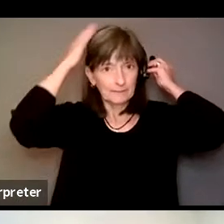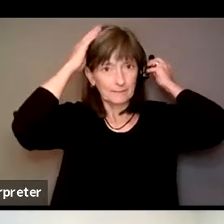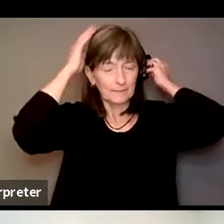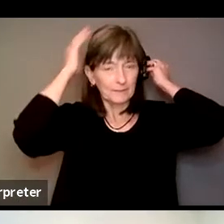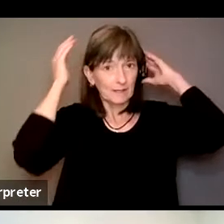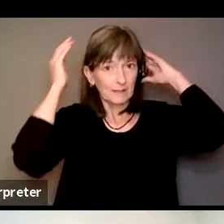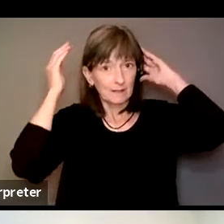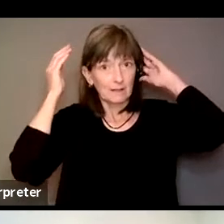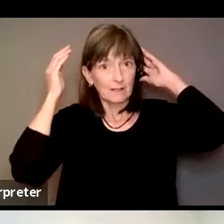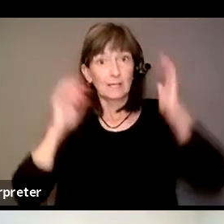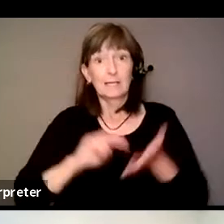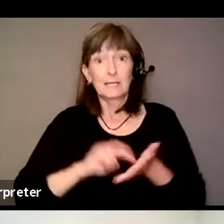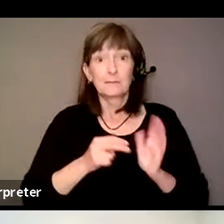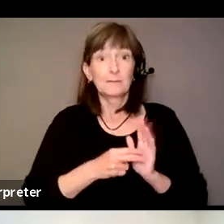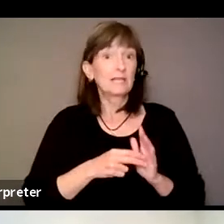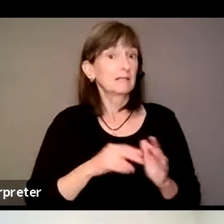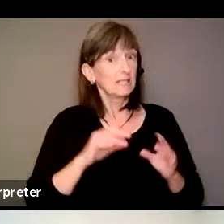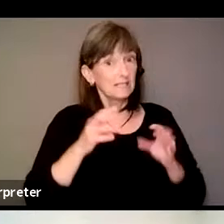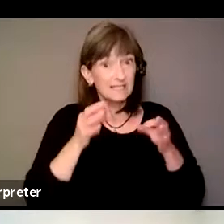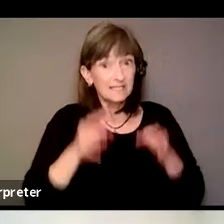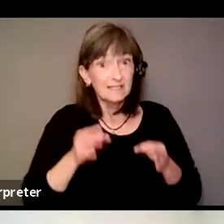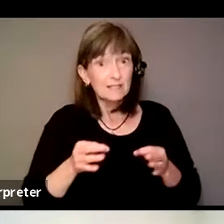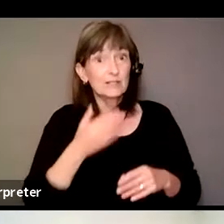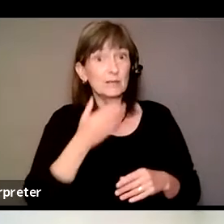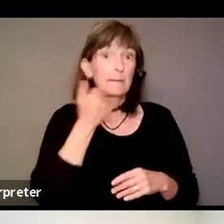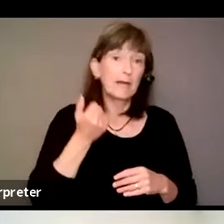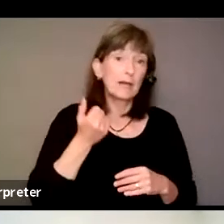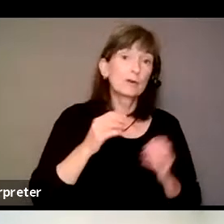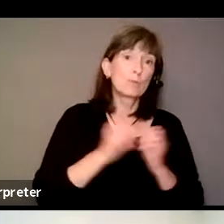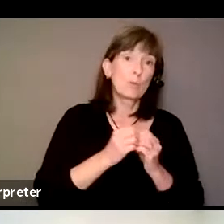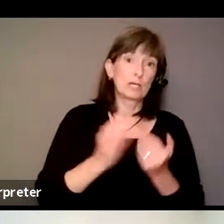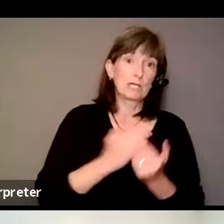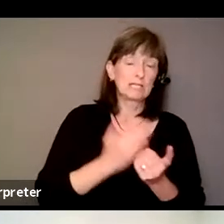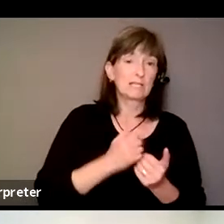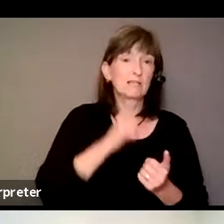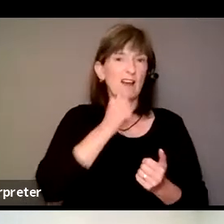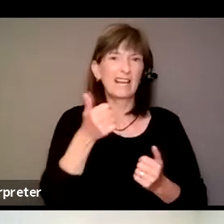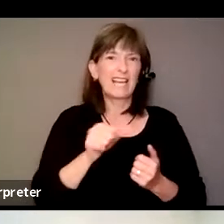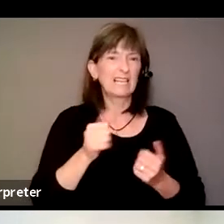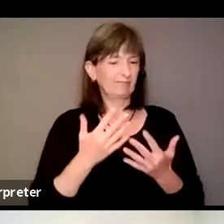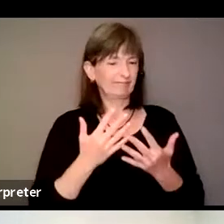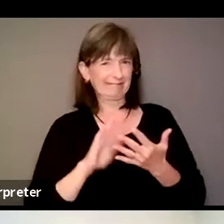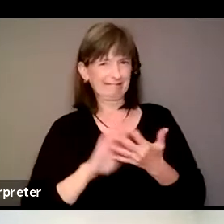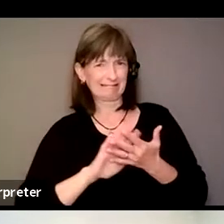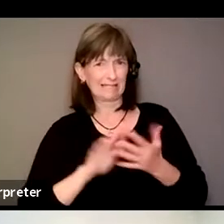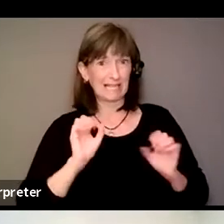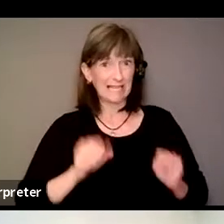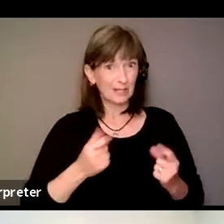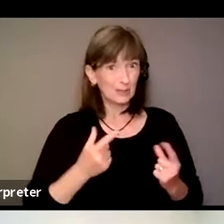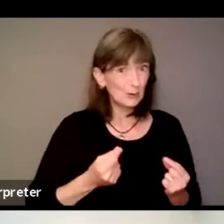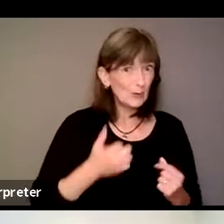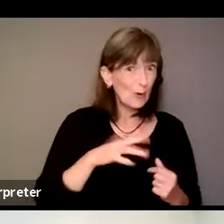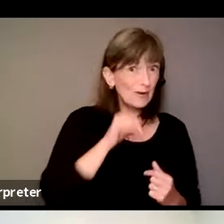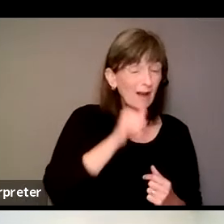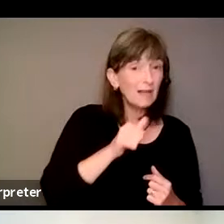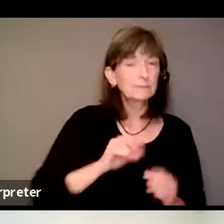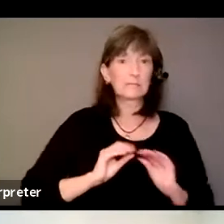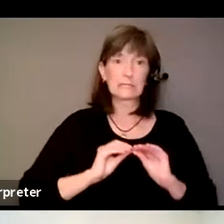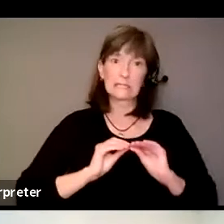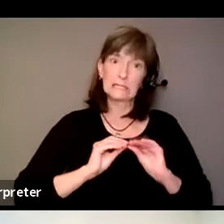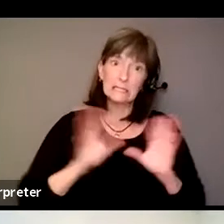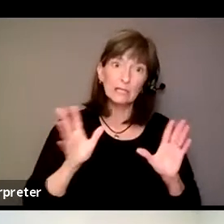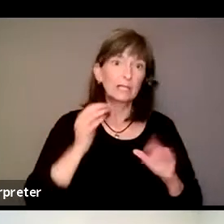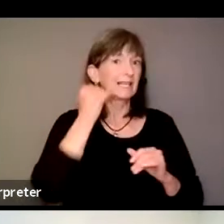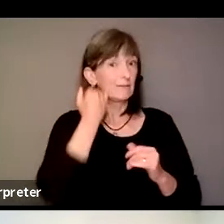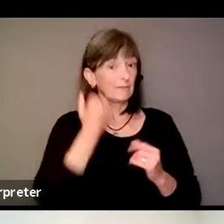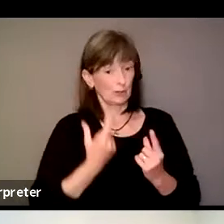them more easily. So there's no gray areas. You're not wondering, can I do this? You know, if I do it this way, does it